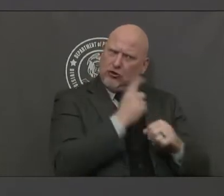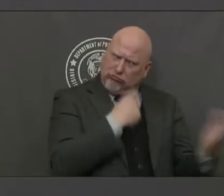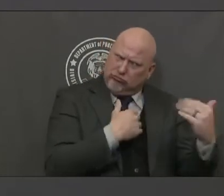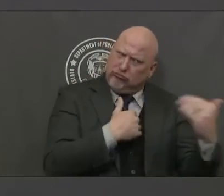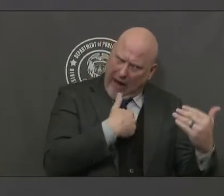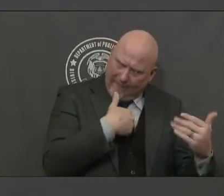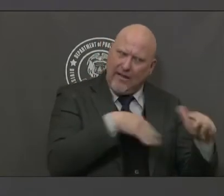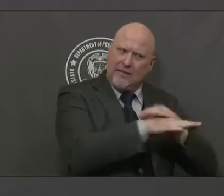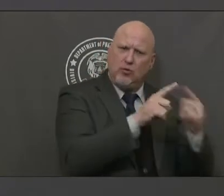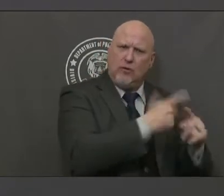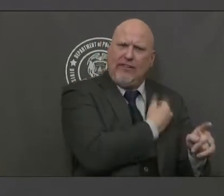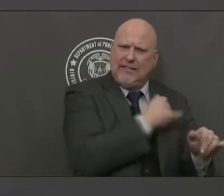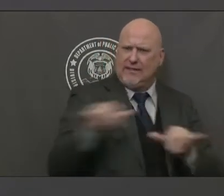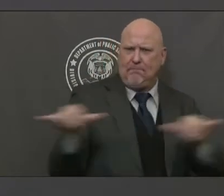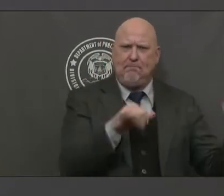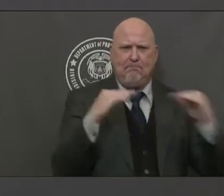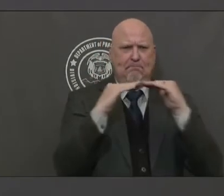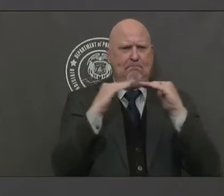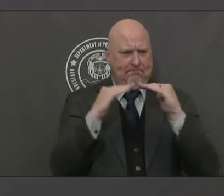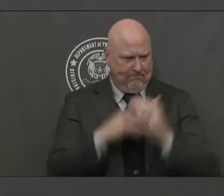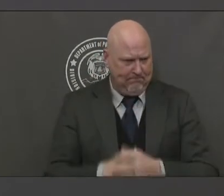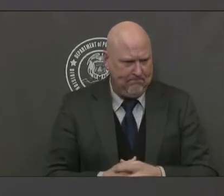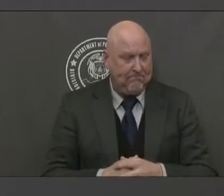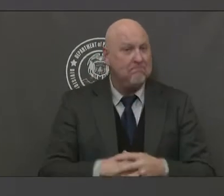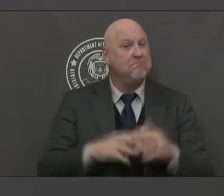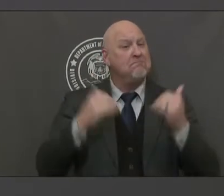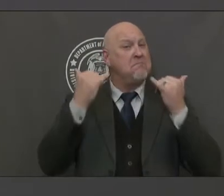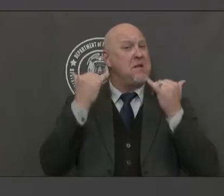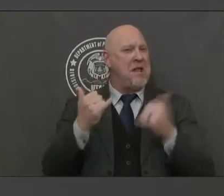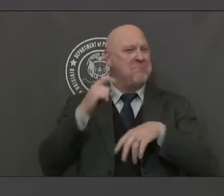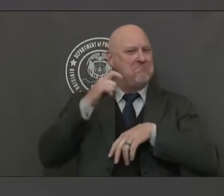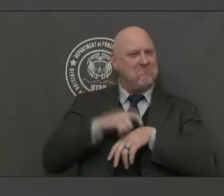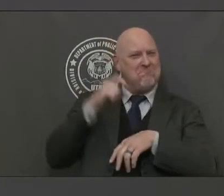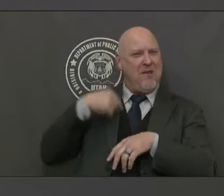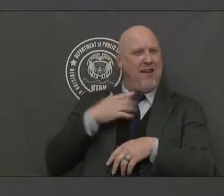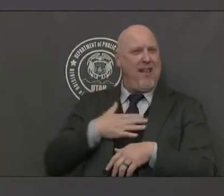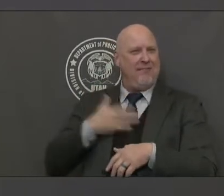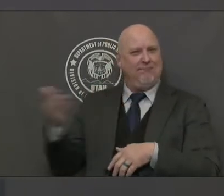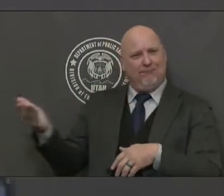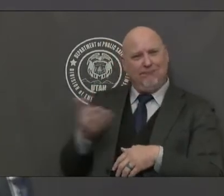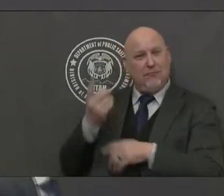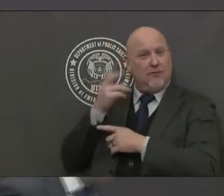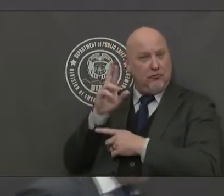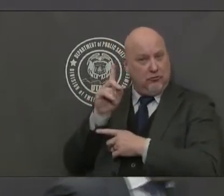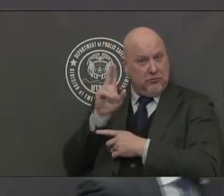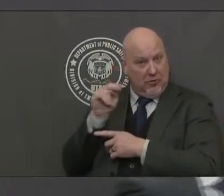with that, I'm excited to turn the microphone over to Dr. Dunn, and then we'll take some questions. Dr. Dunn.